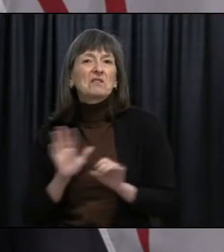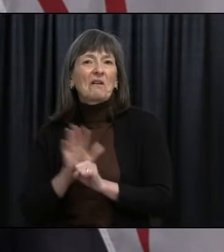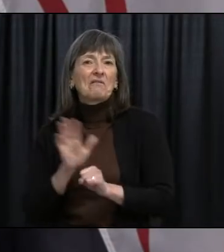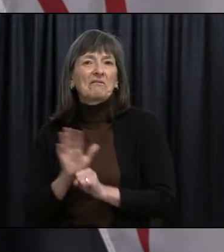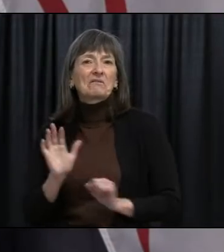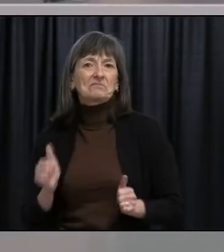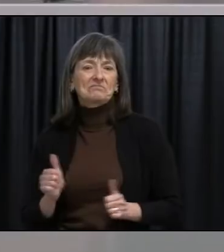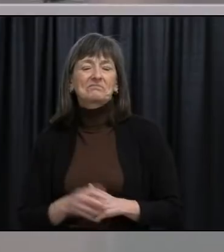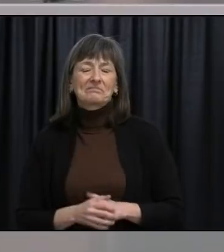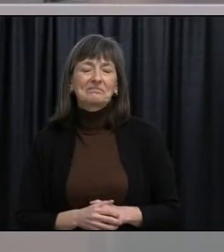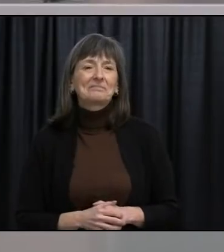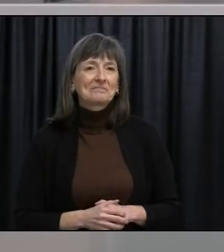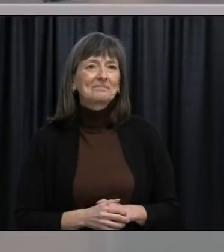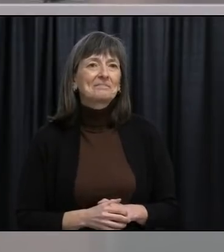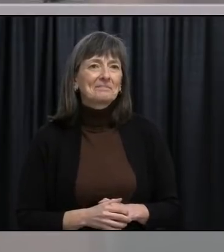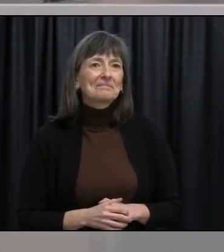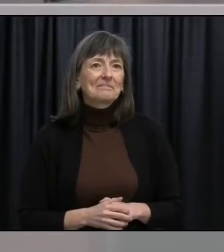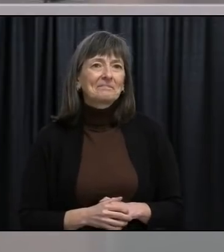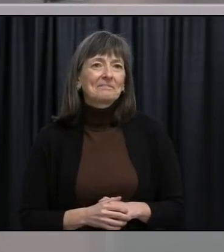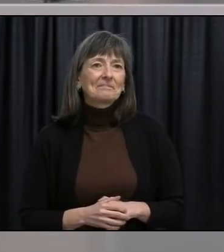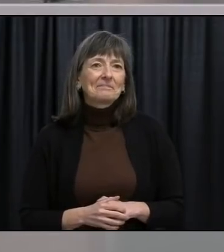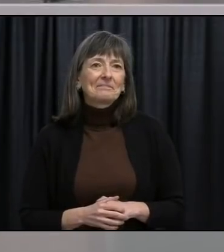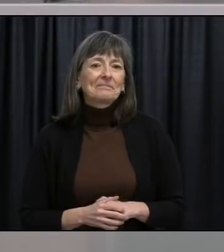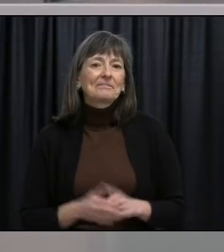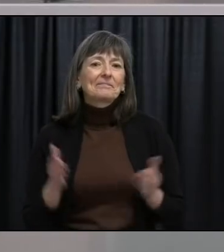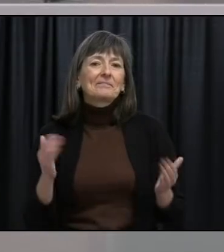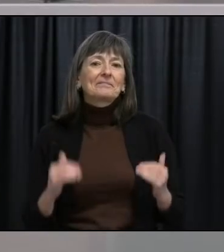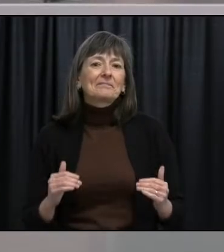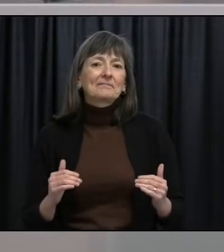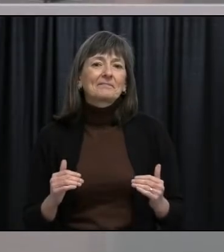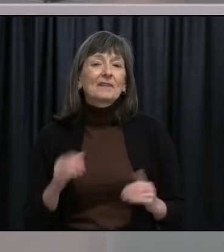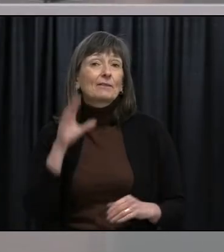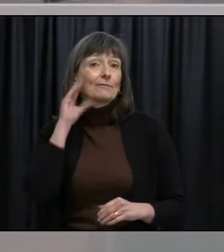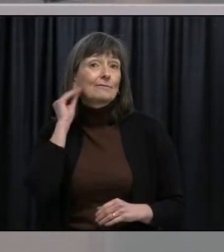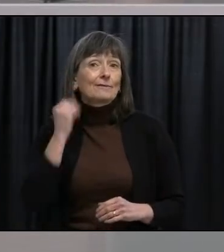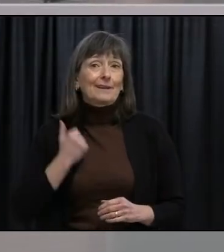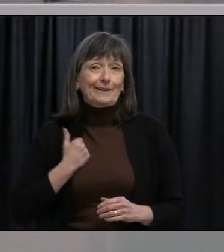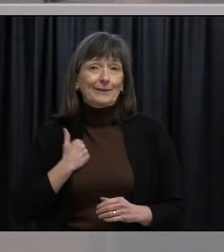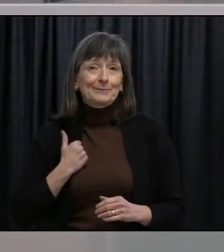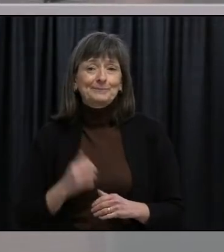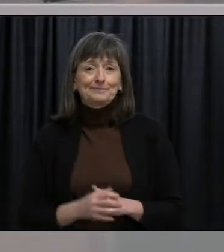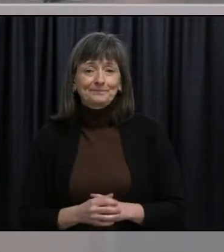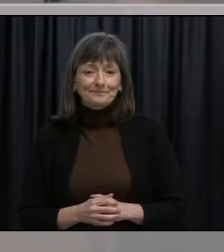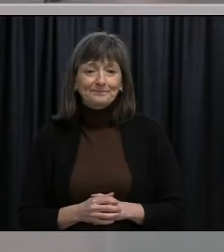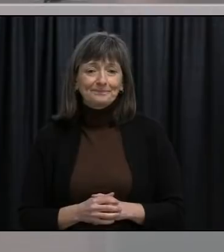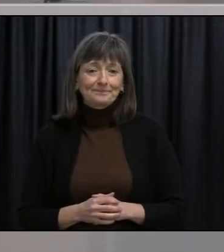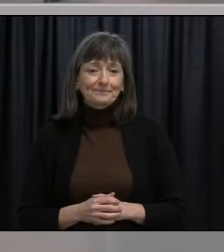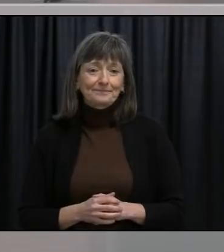Great. Thank you. Our next questions are from Patrick Butler with Radio Canada. Please go ahead.